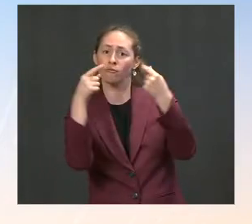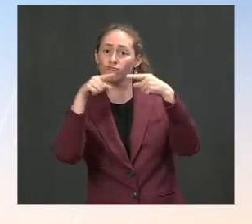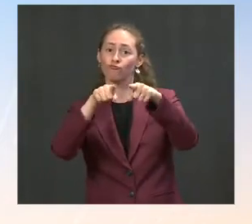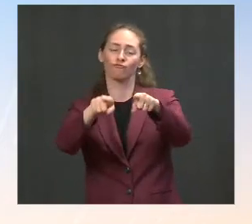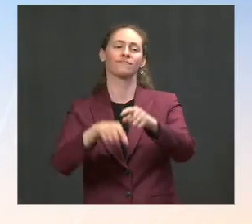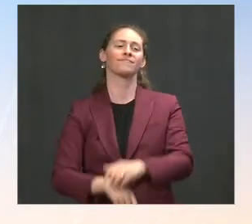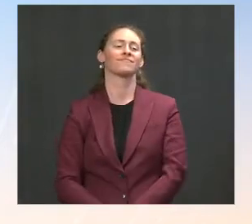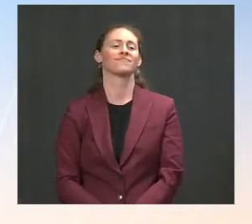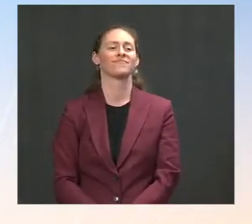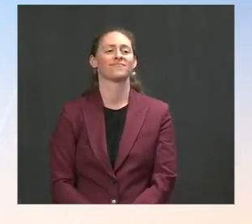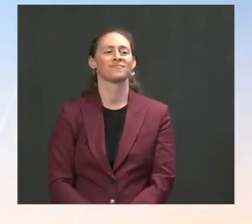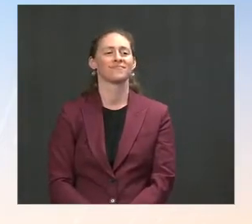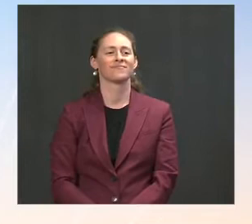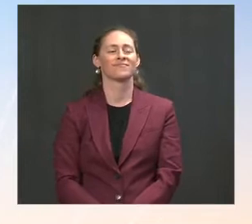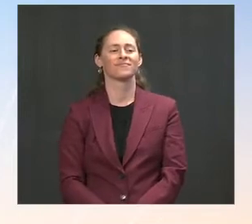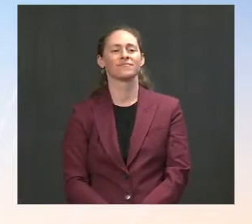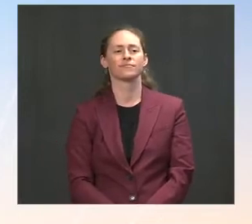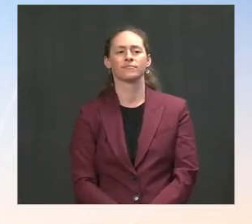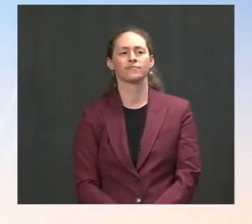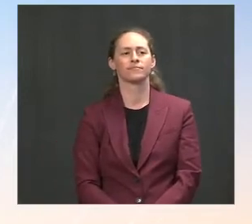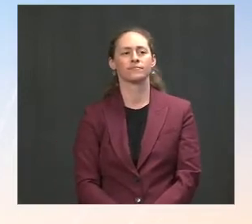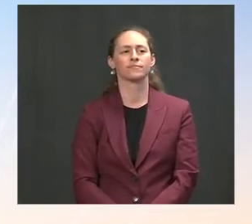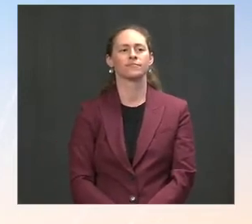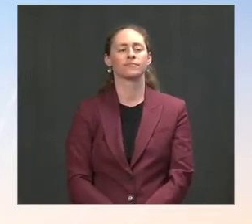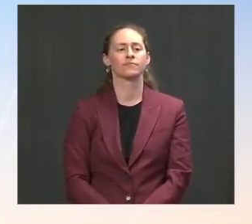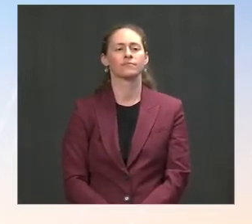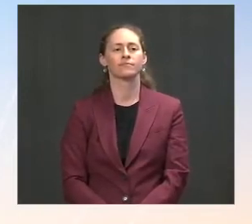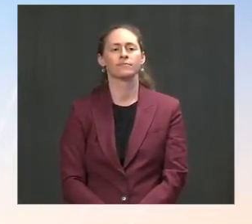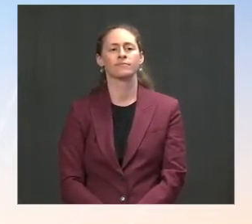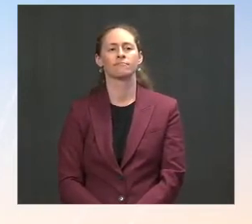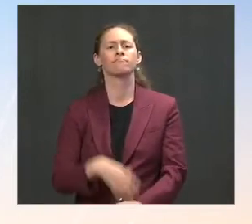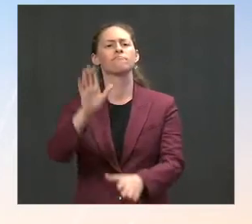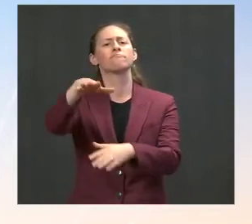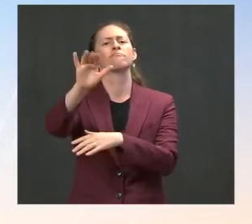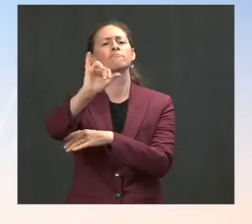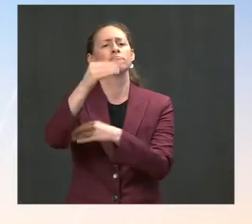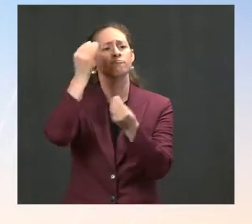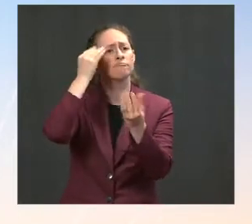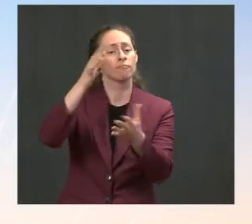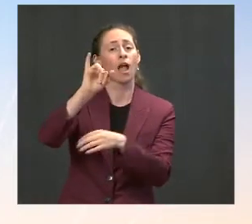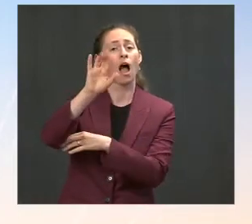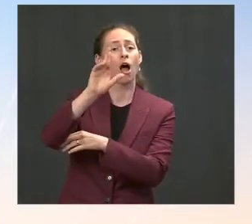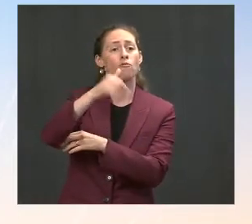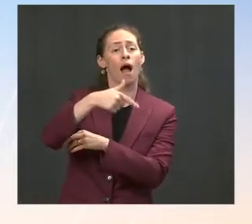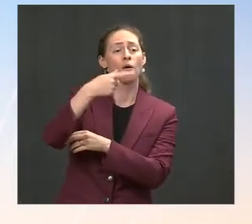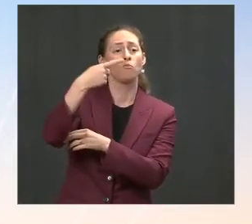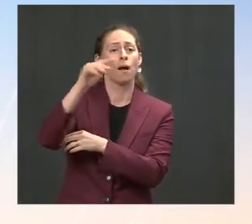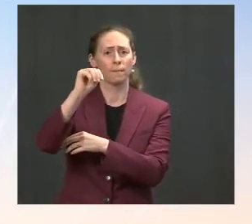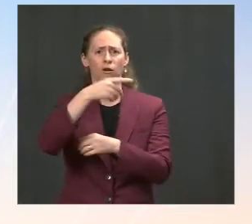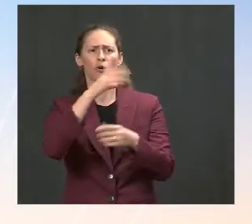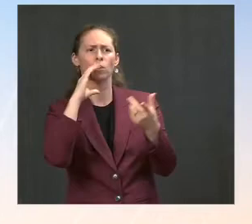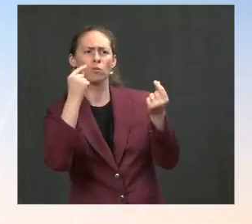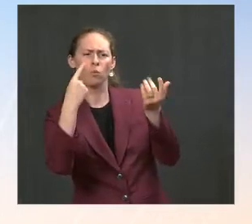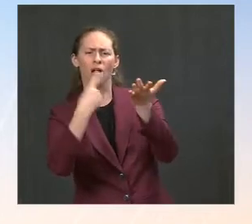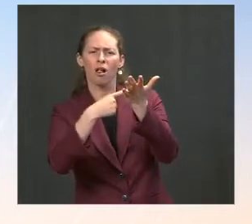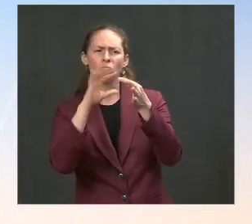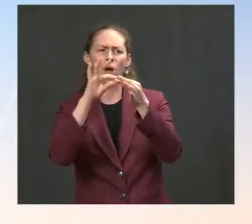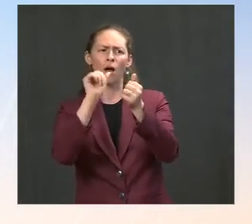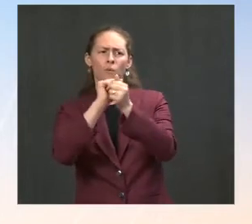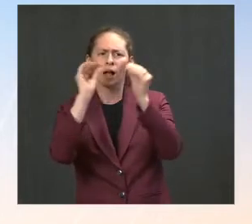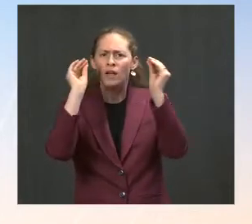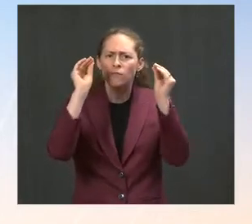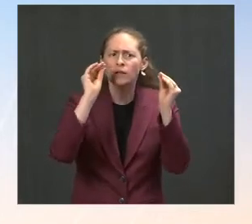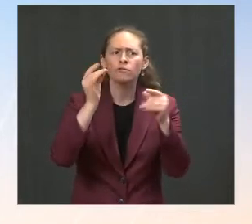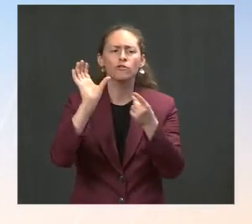Framework Agreement. The visit will also focus on key areas of shared interest, including through education, health, cultural, economic,